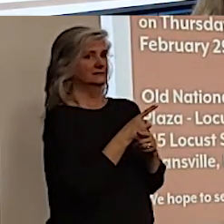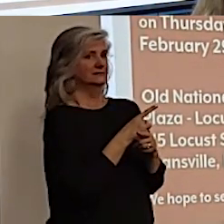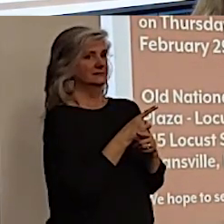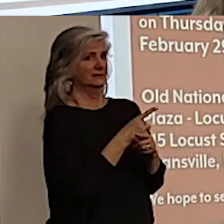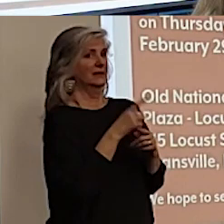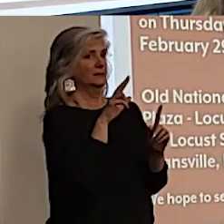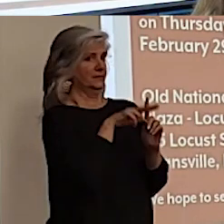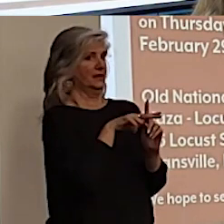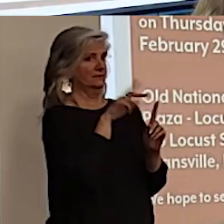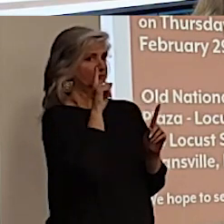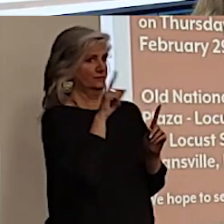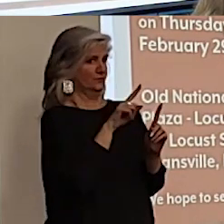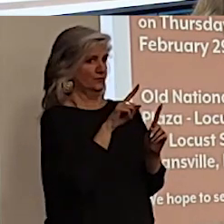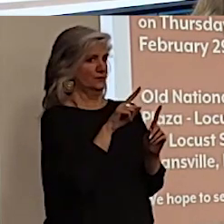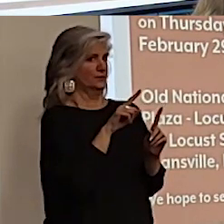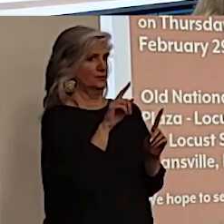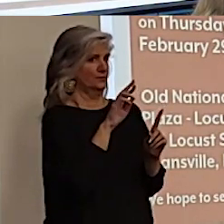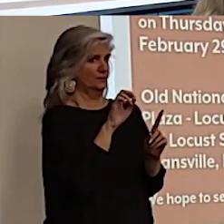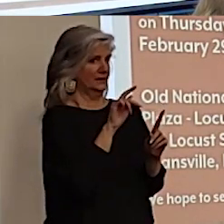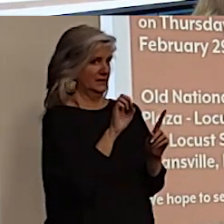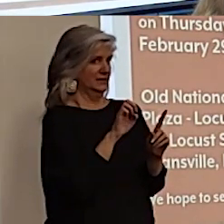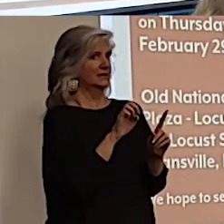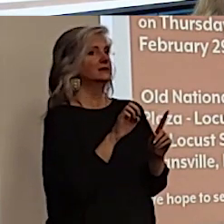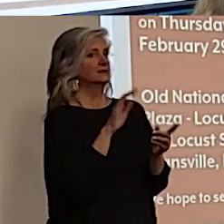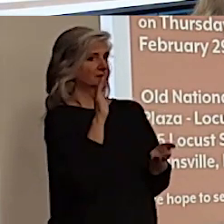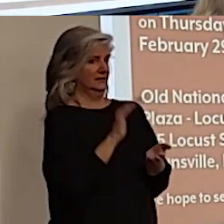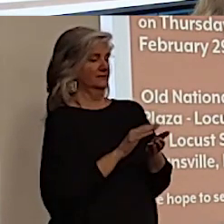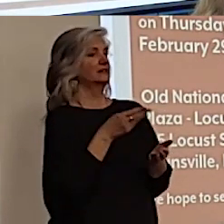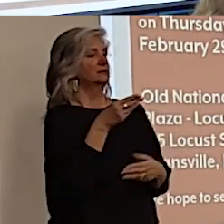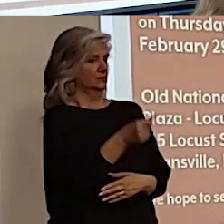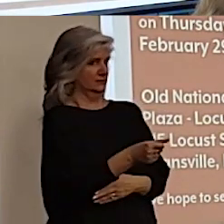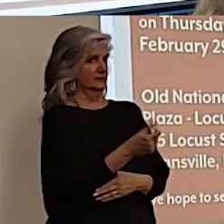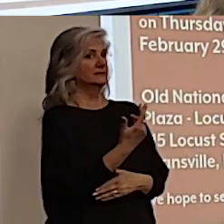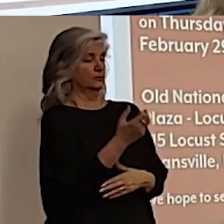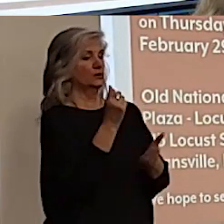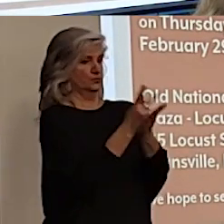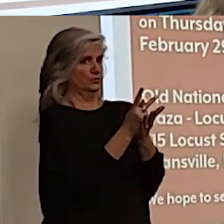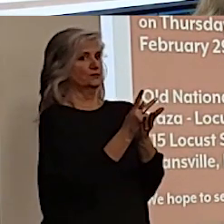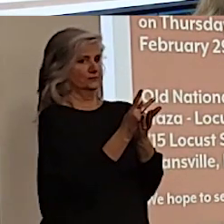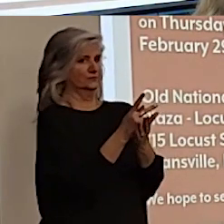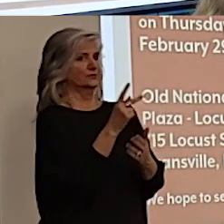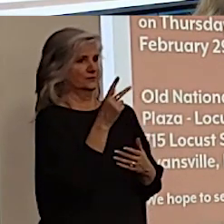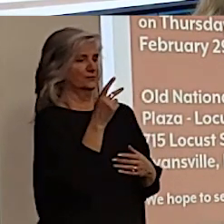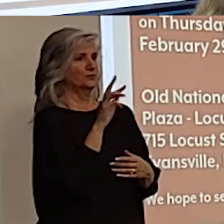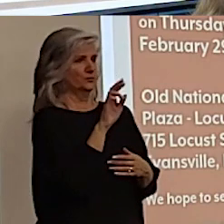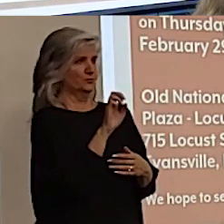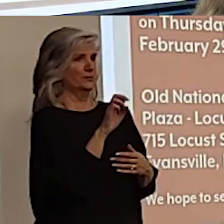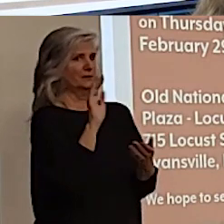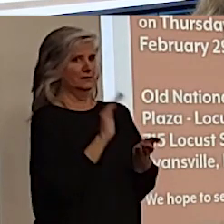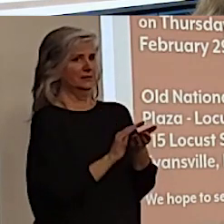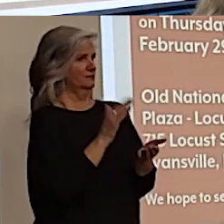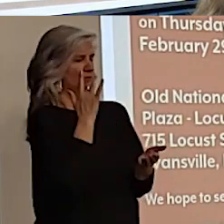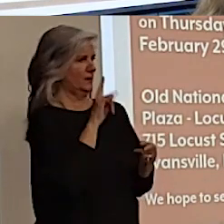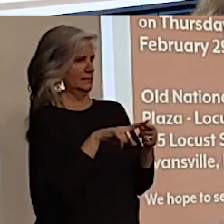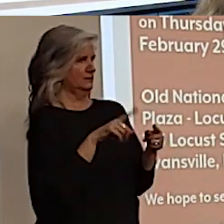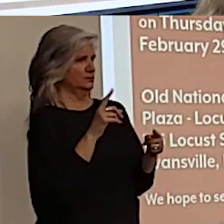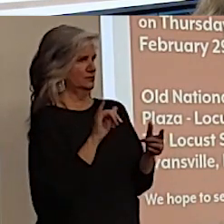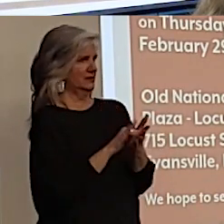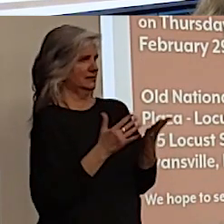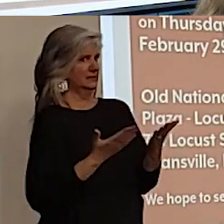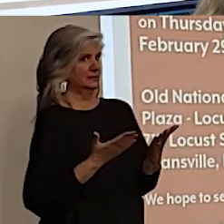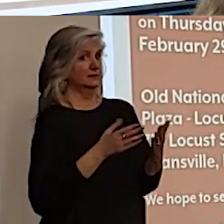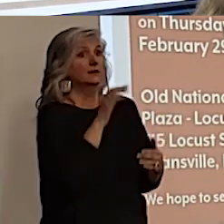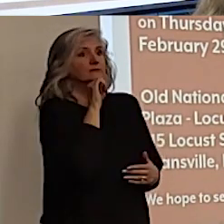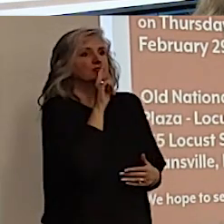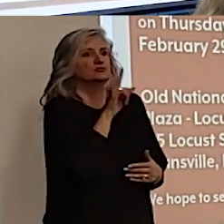They applied for rate relief and were granted rate relief. Why can't that happen here? I'm